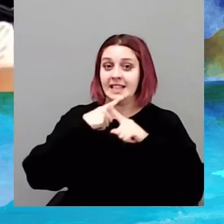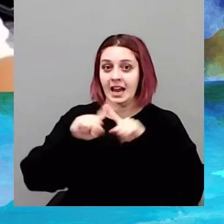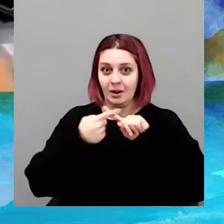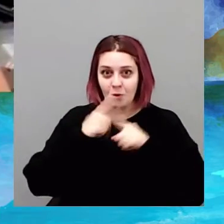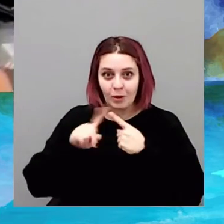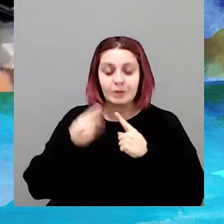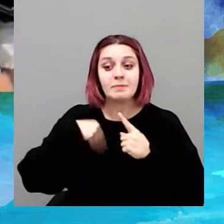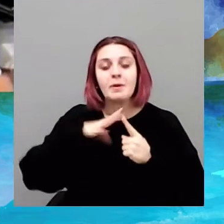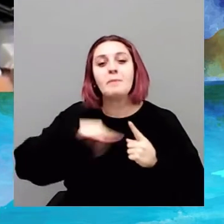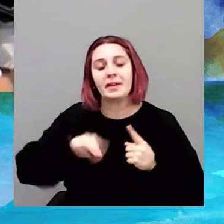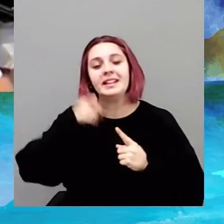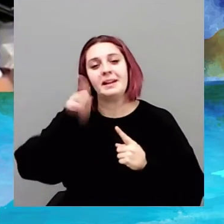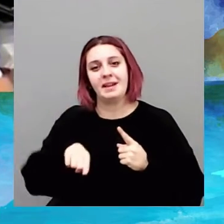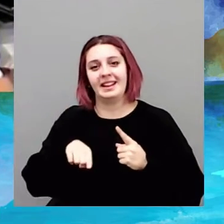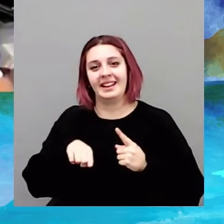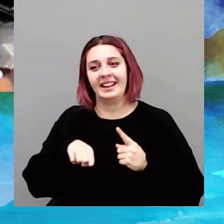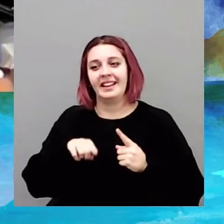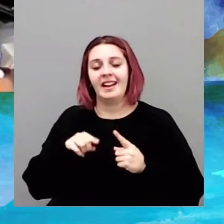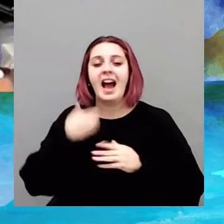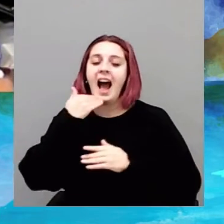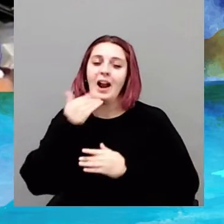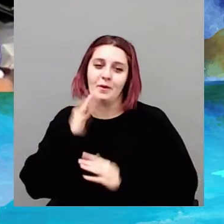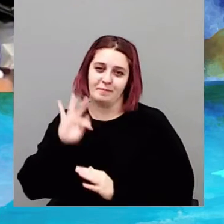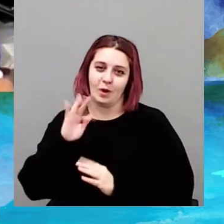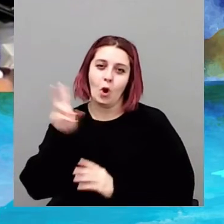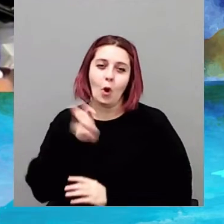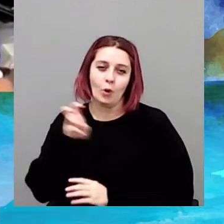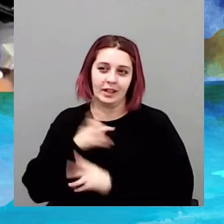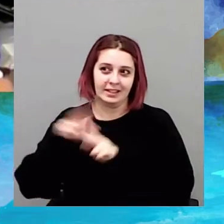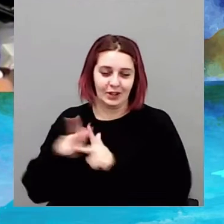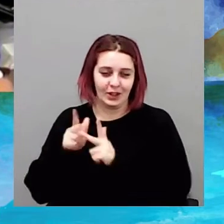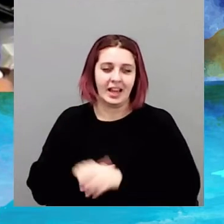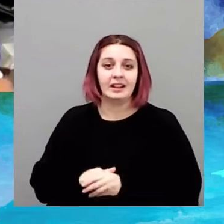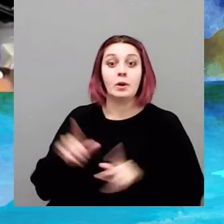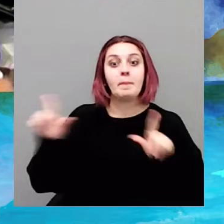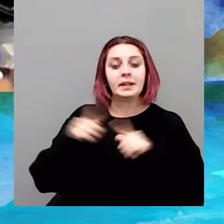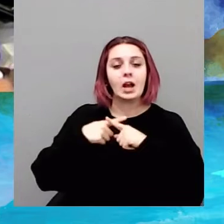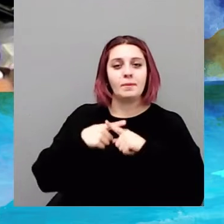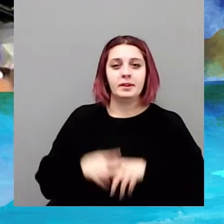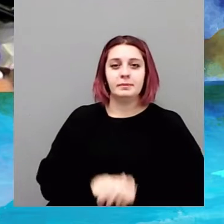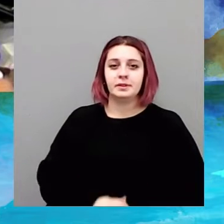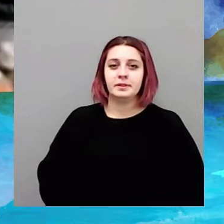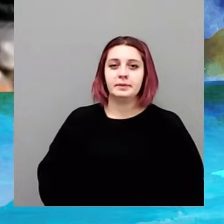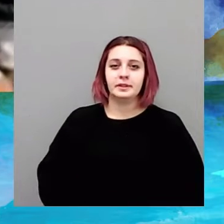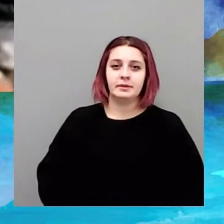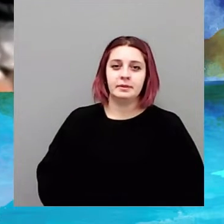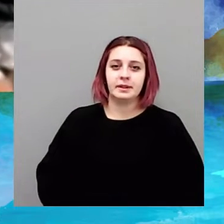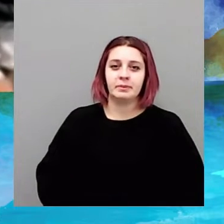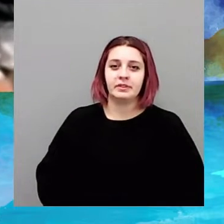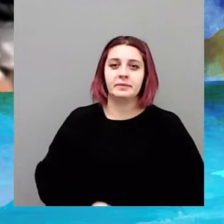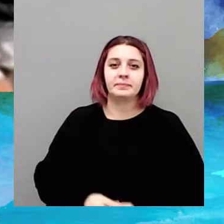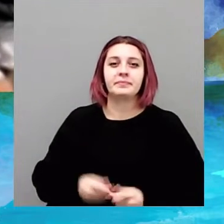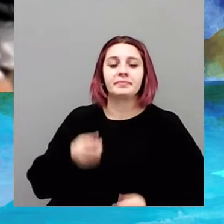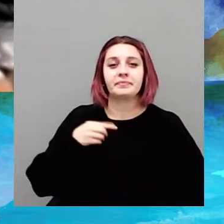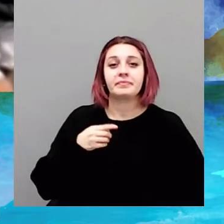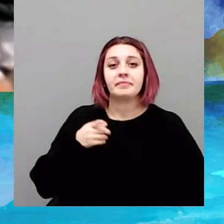out. It's something that I keep doing now, but I'm also involved in this other project. I'm going to be sharing my screen with